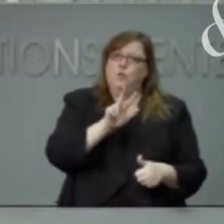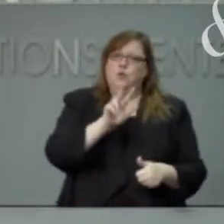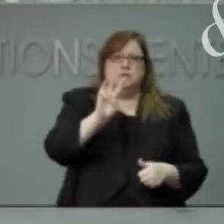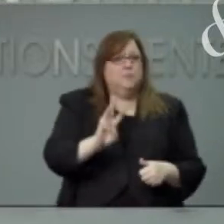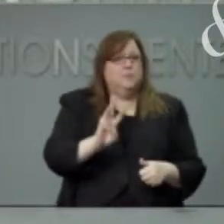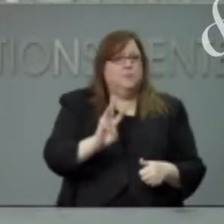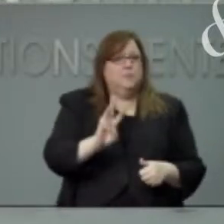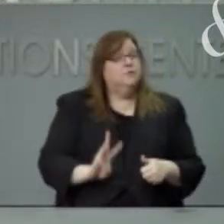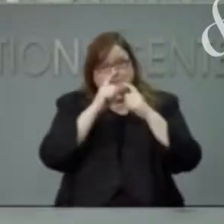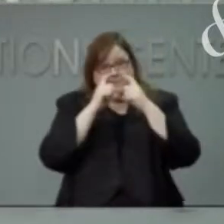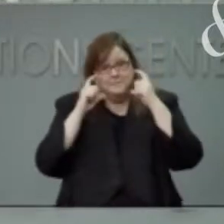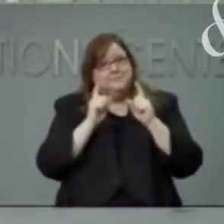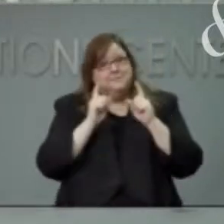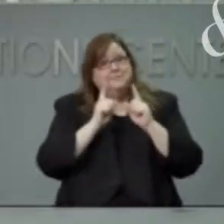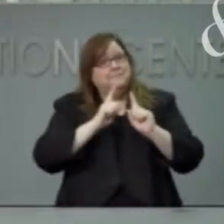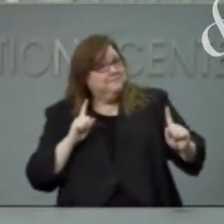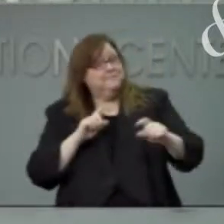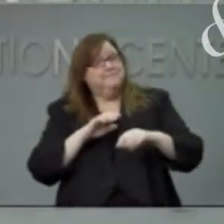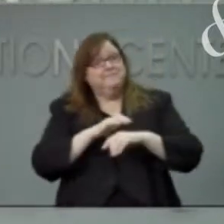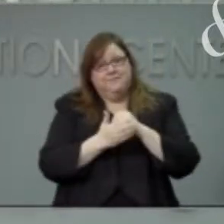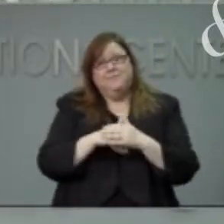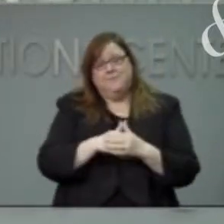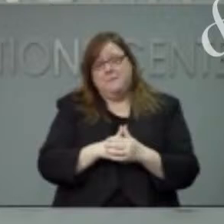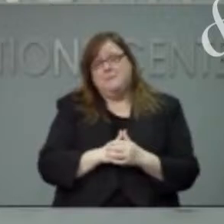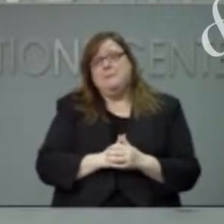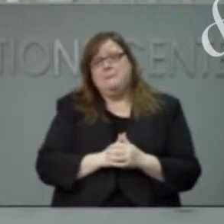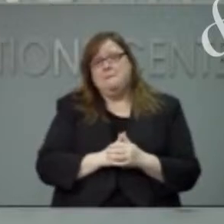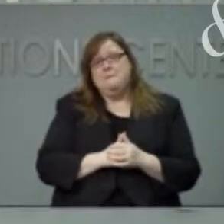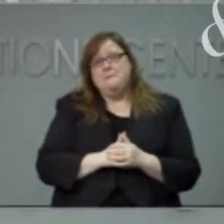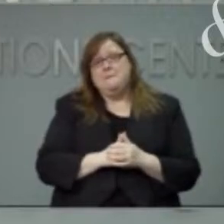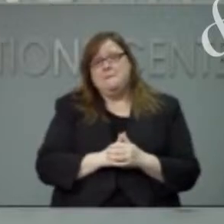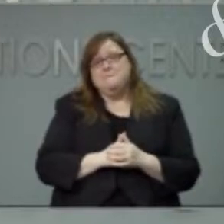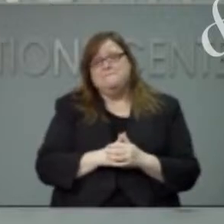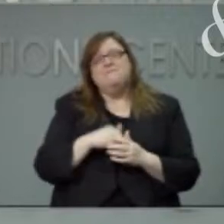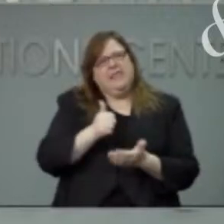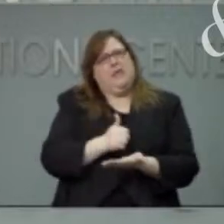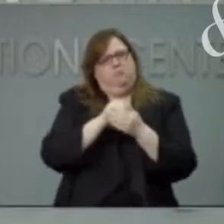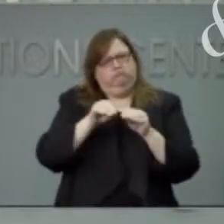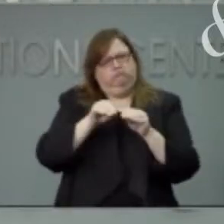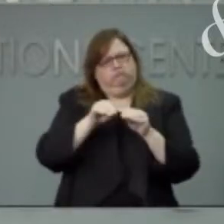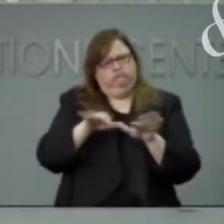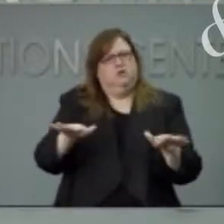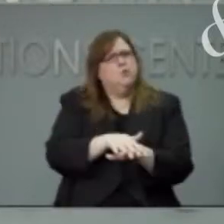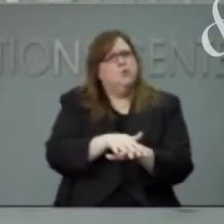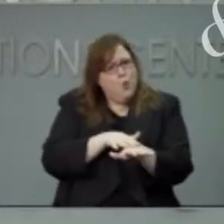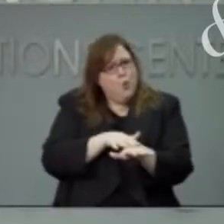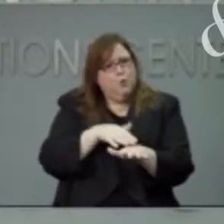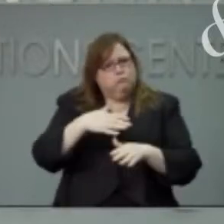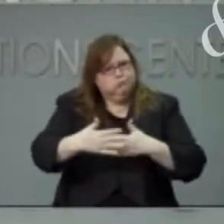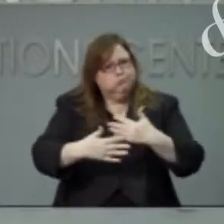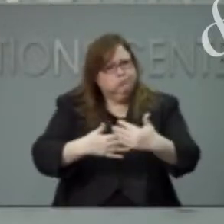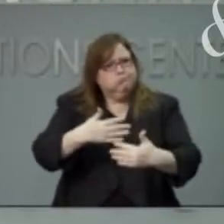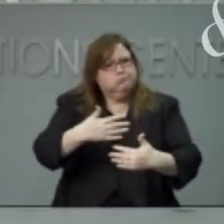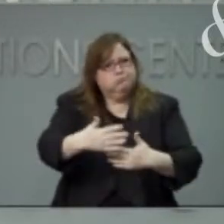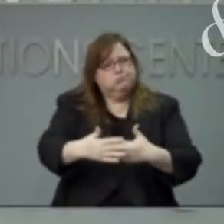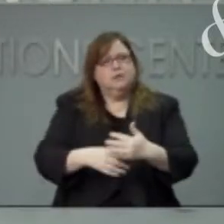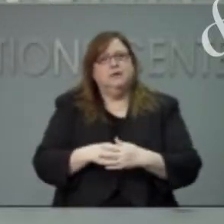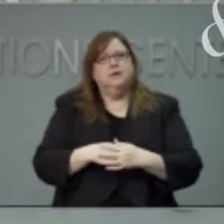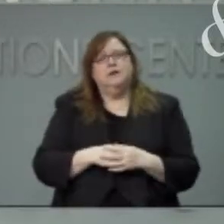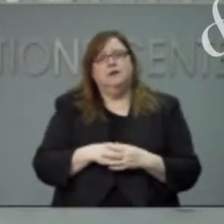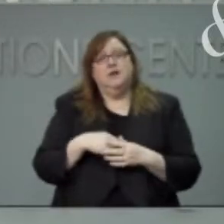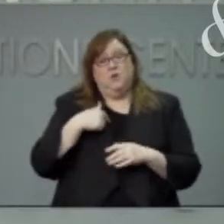spread. We put restrictions in place in order to reduce mass